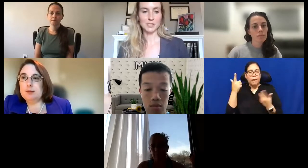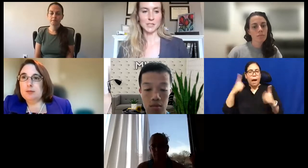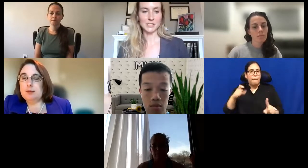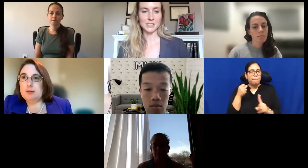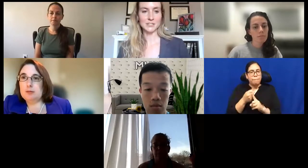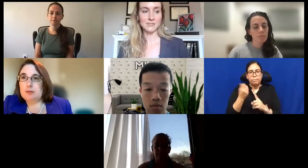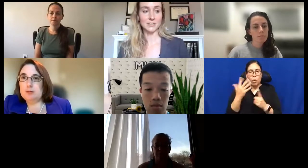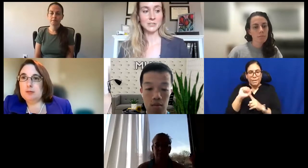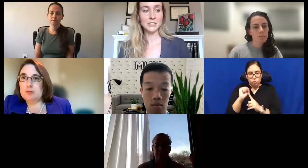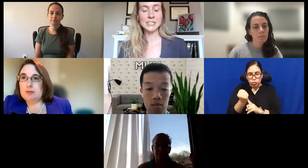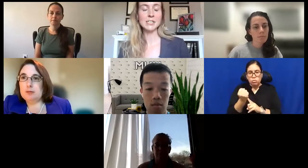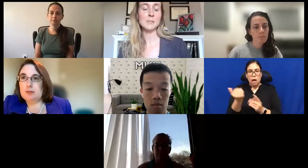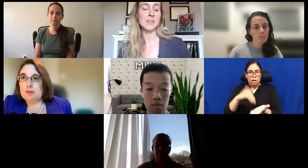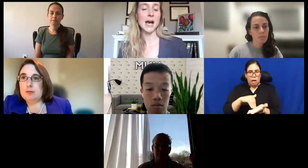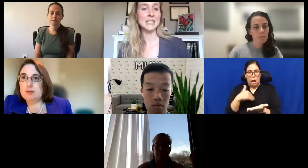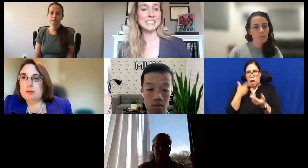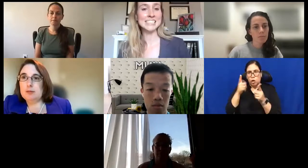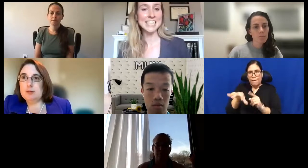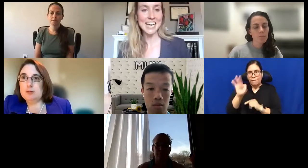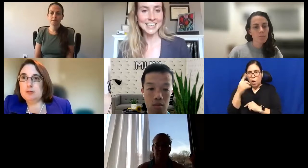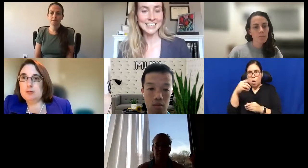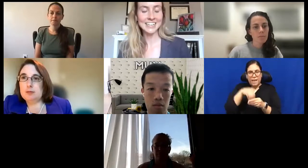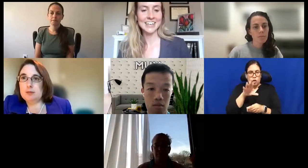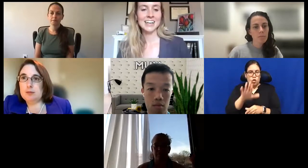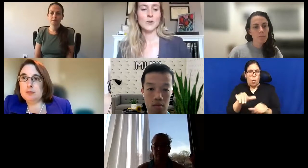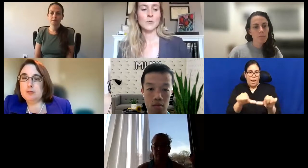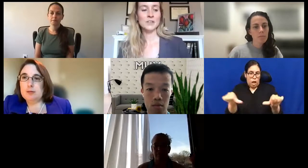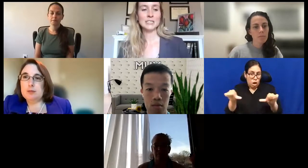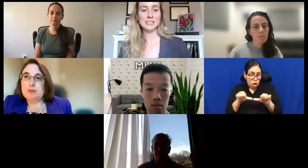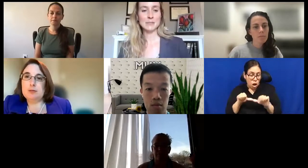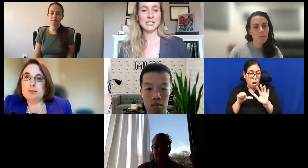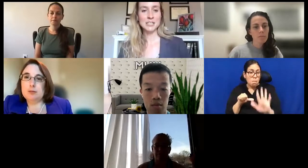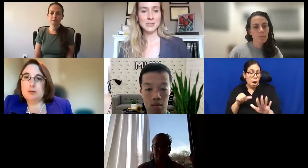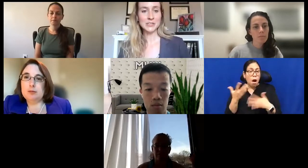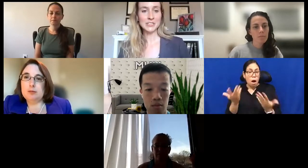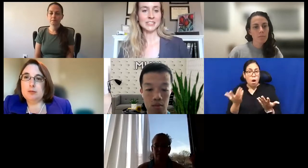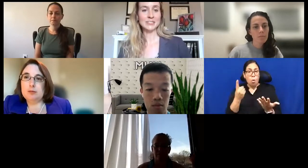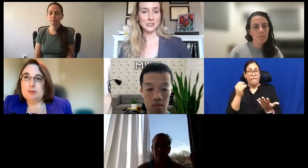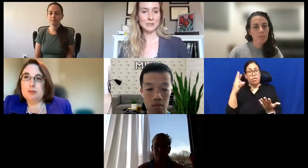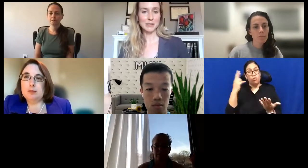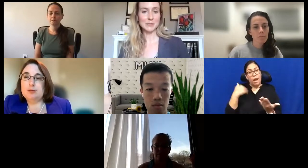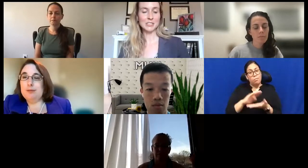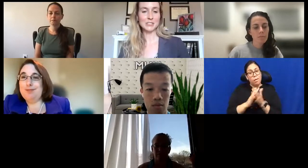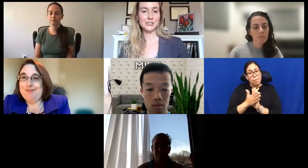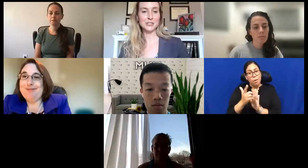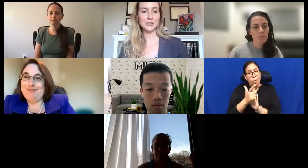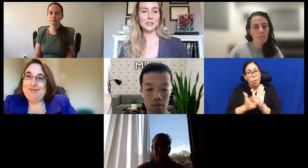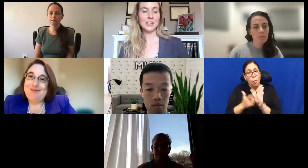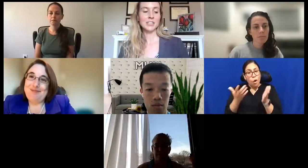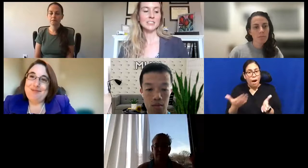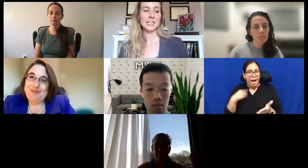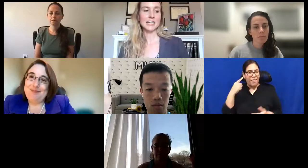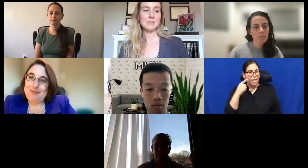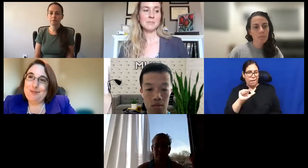said, of course, it's best to find a lawyer in your area. But that being said, one of the reasons I became a lawyer, and Angela can probably speak to this